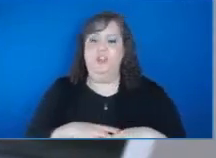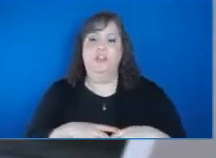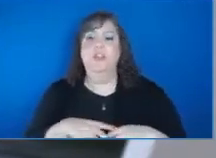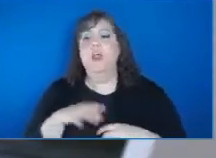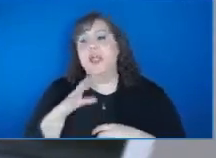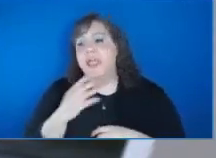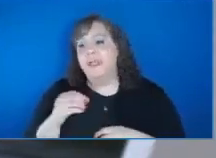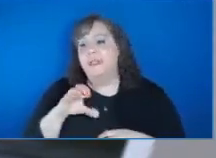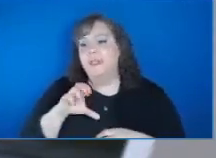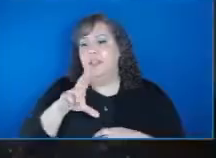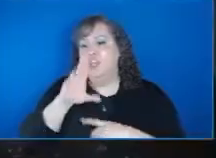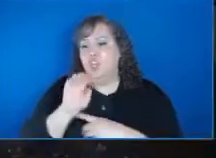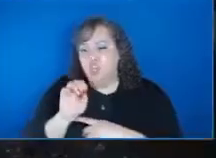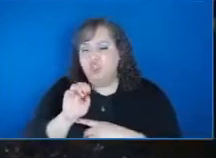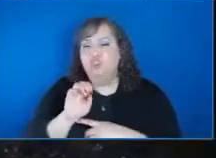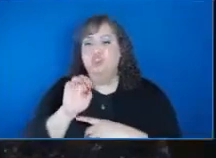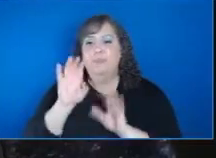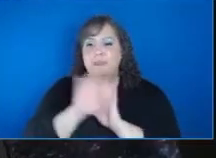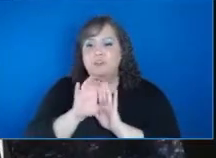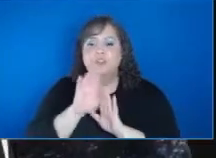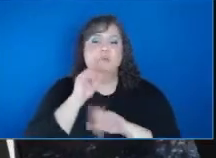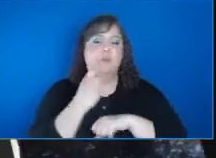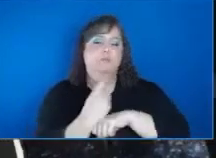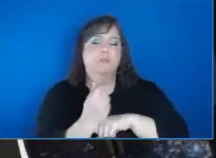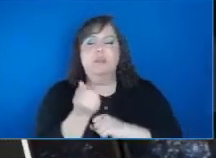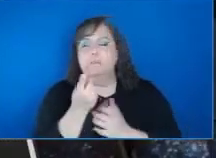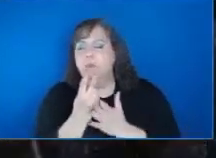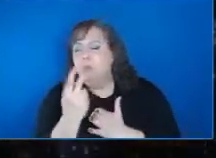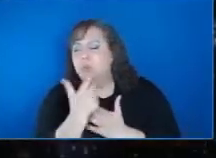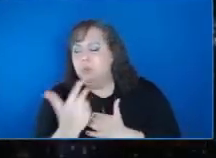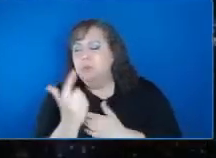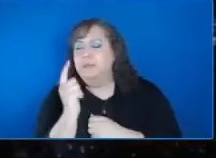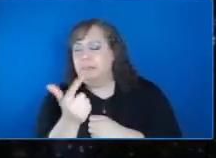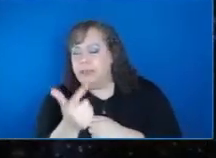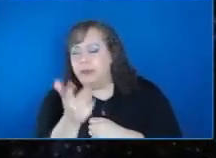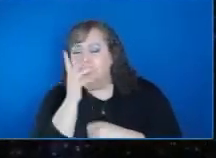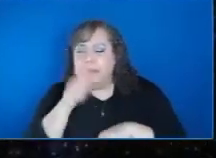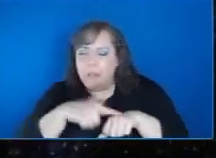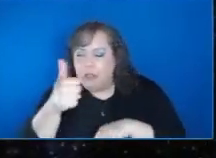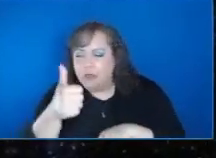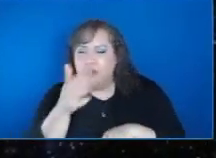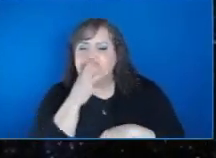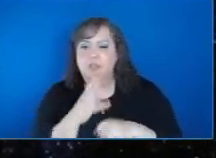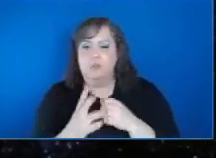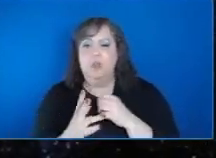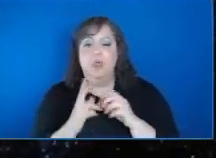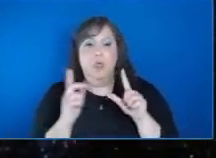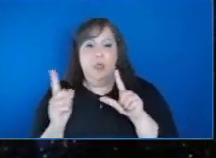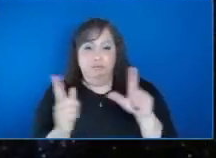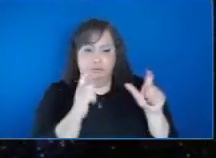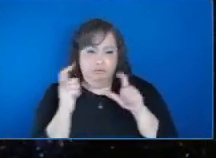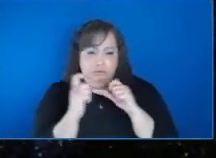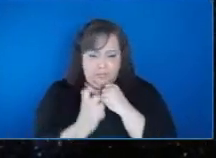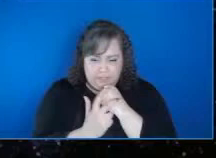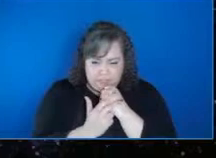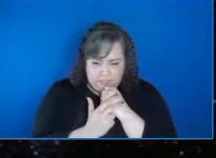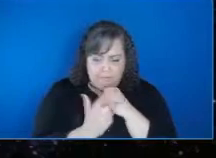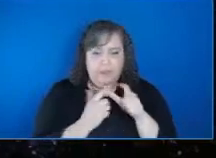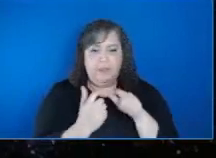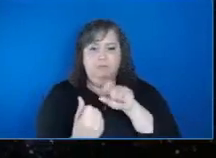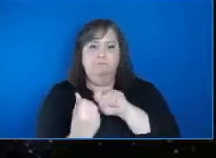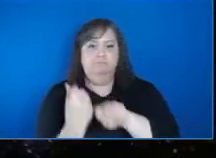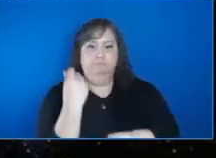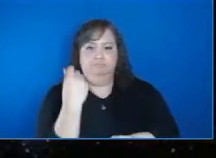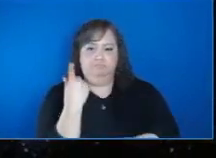transmitted back a few weeks later, and it'll take them a little bit longer, so they'll capture them and store them on board and then send them back after the fact. You're not really going to